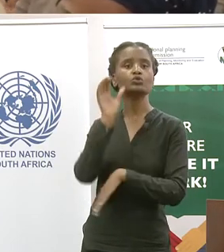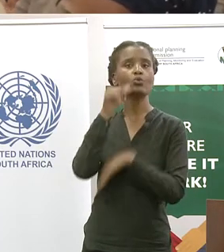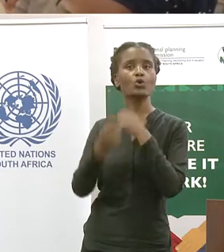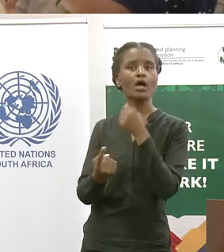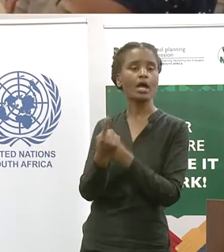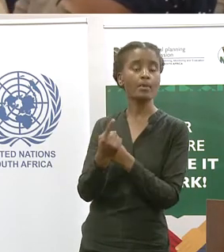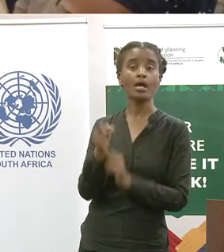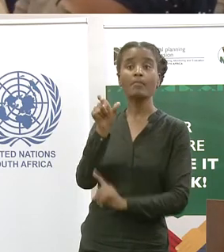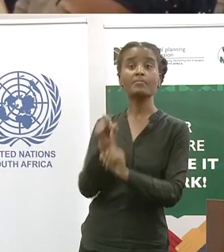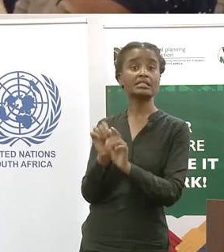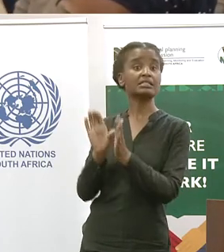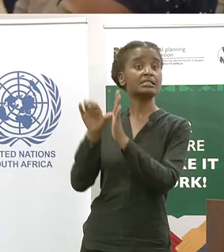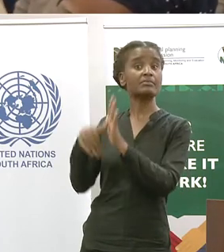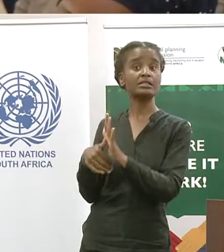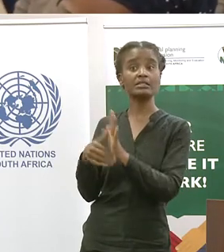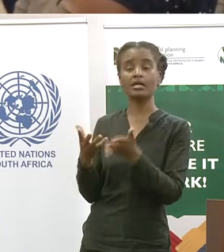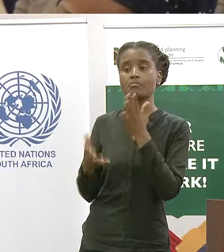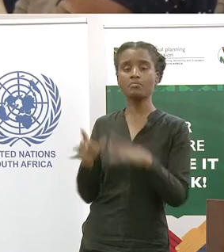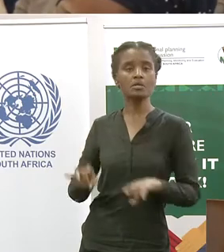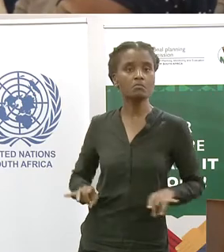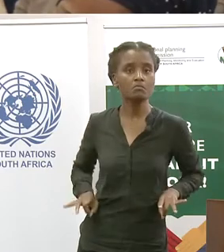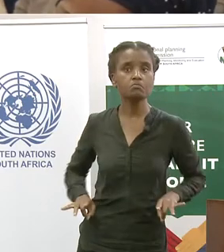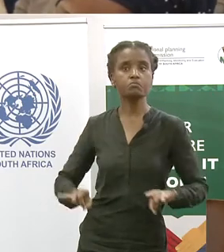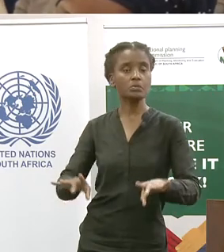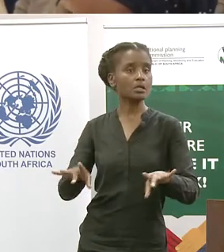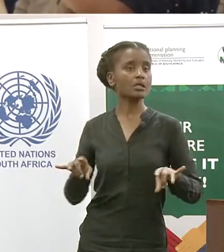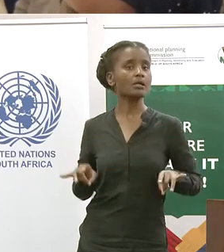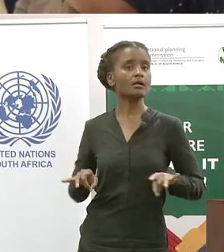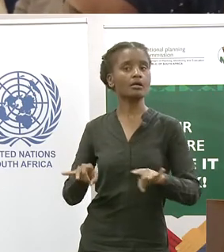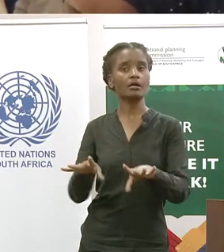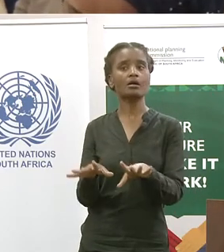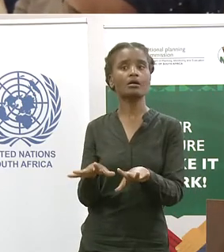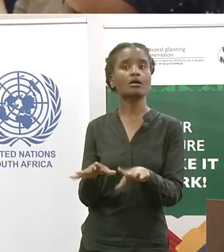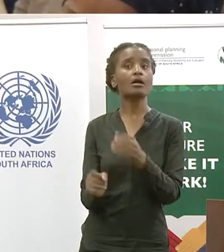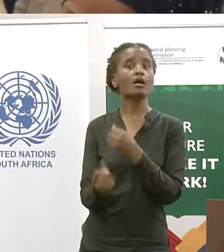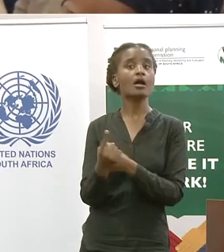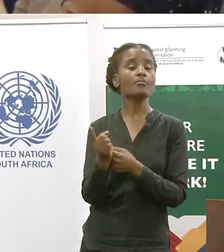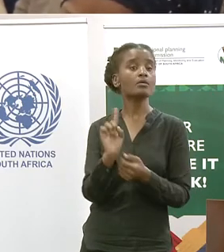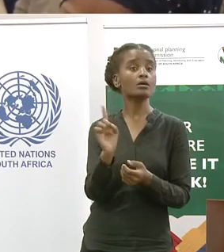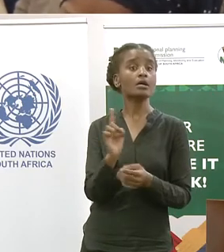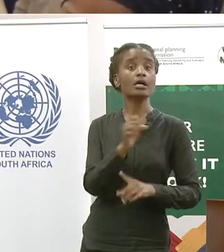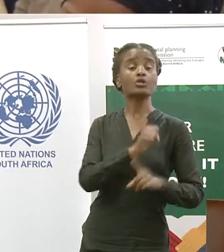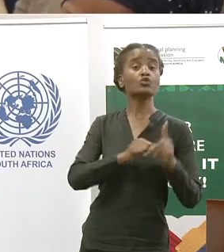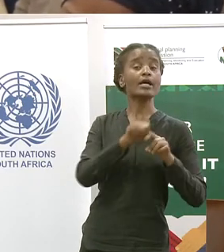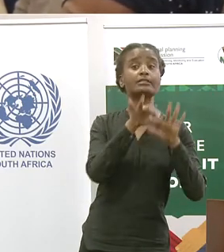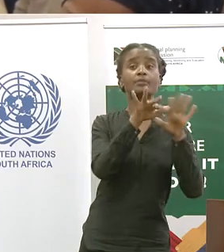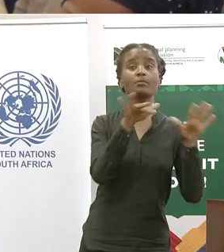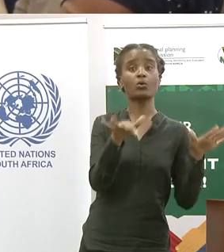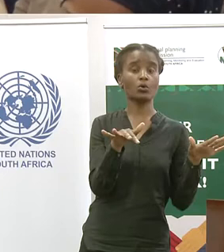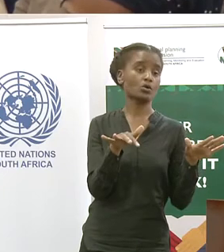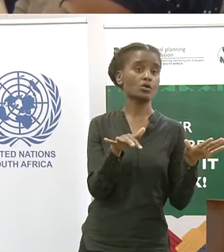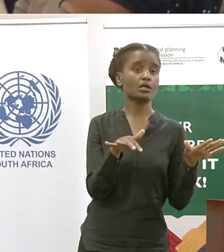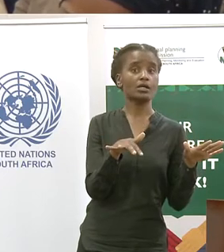walks around with a wheelchair, you would find that society thinks